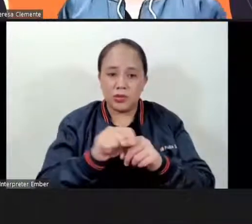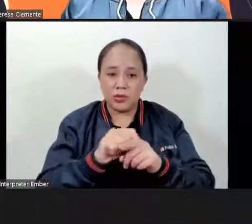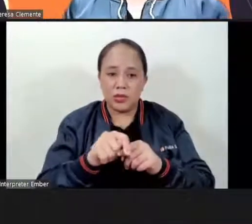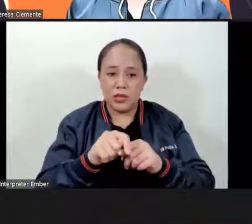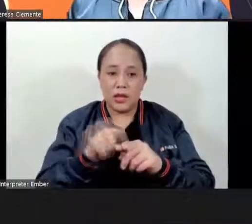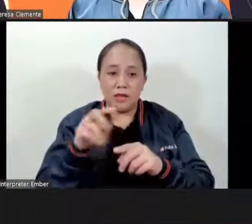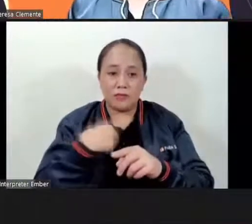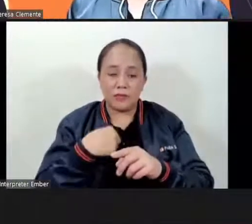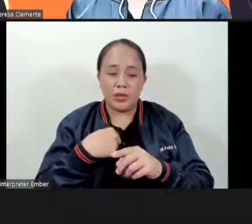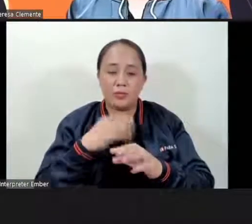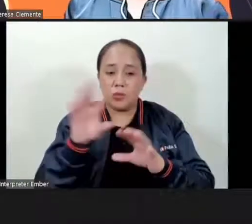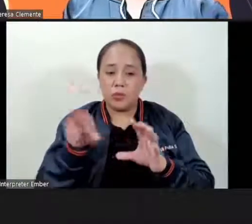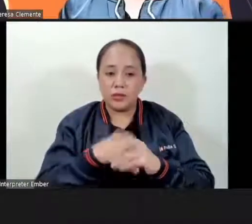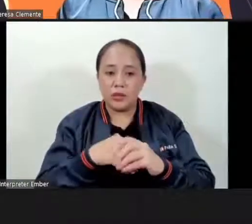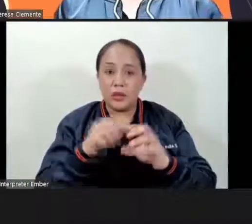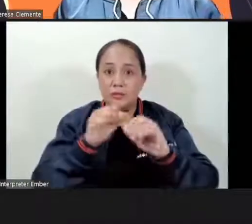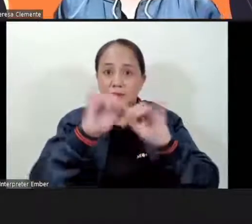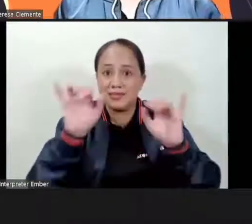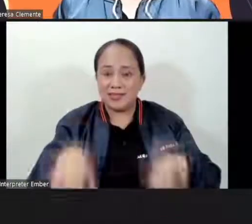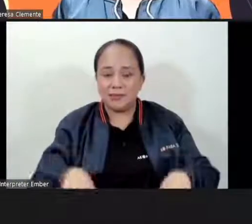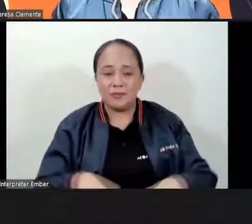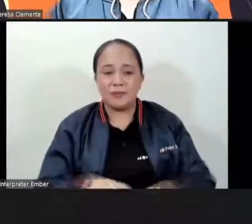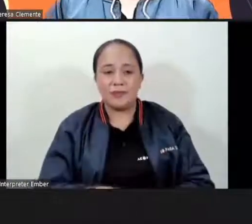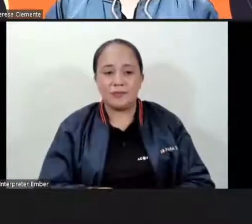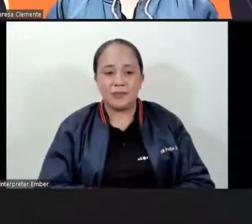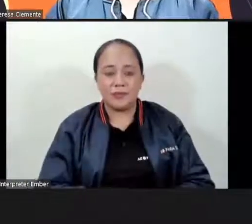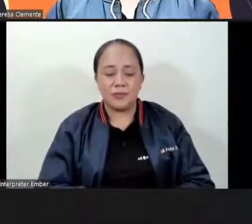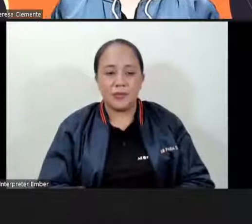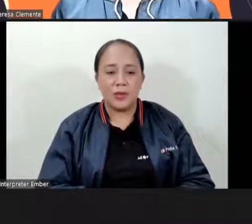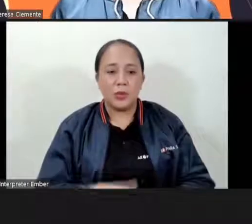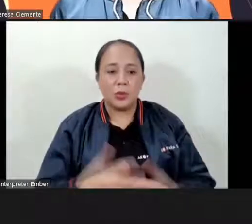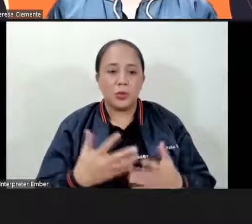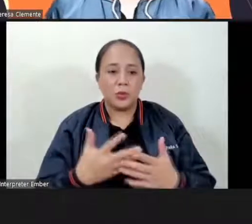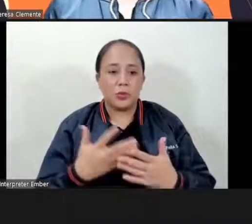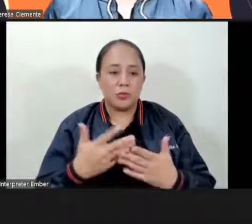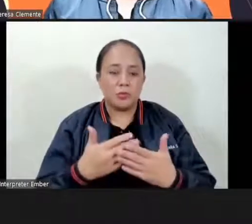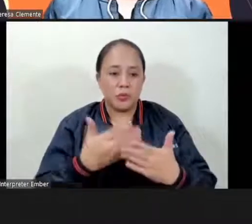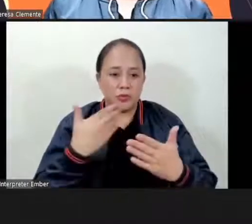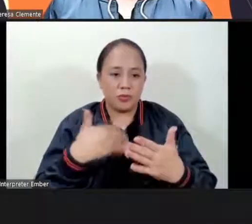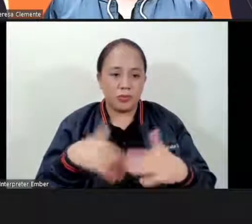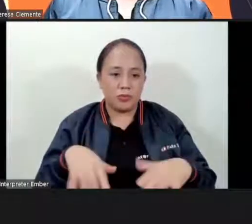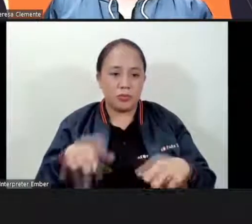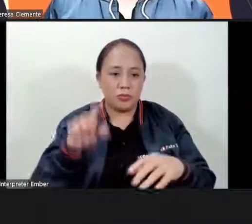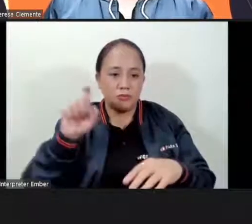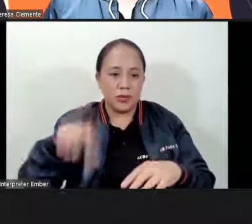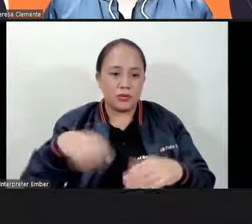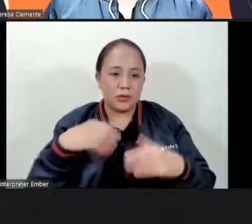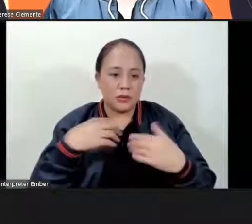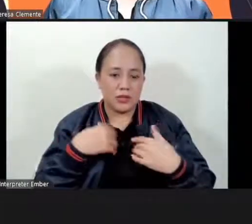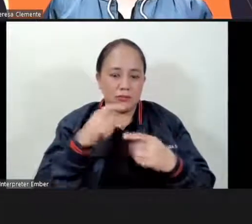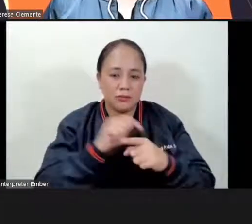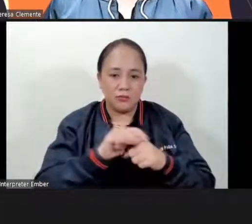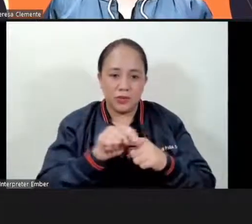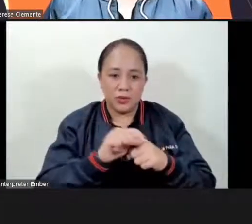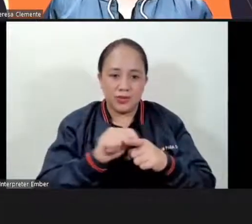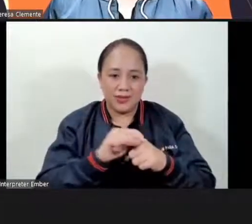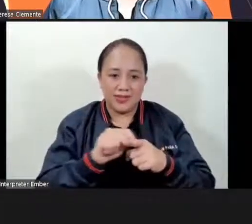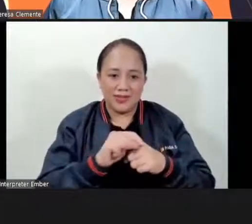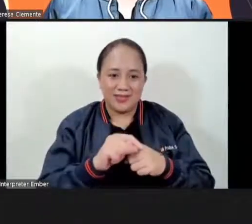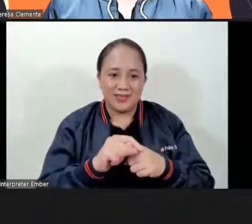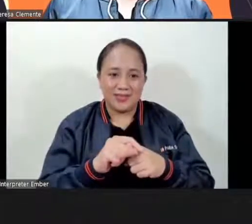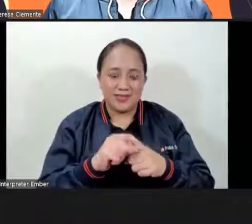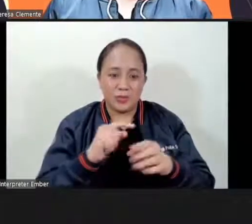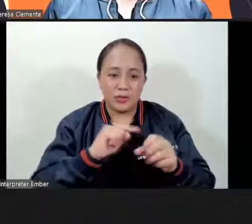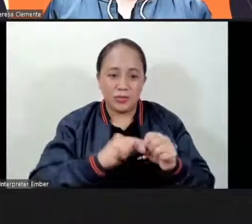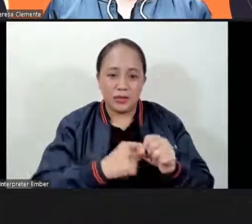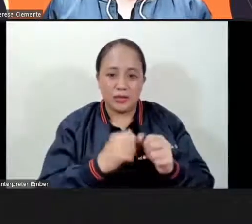sa system, dun sa network, diba? So, and before we can do all of that, we all have to undergo training. And it all